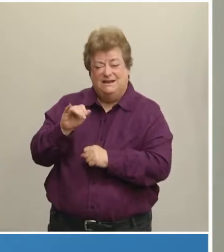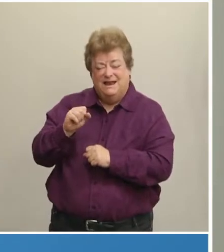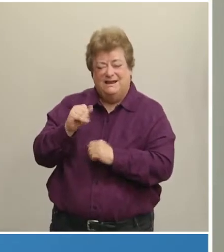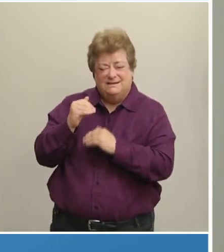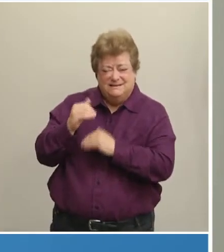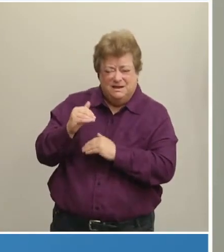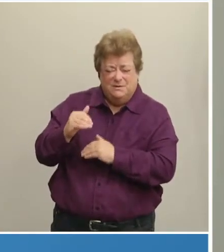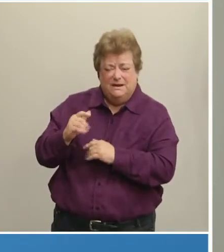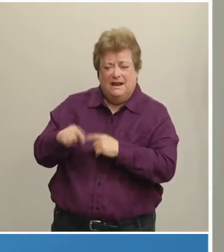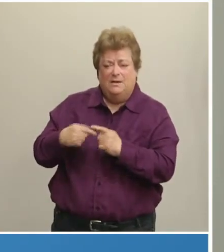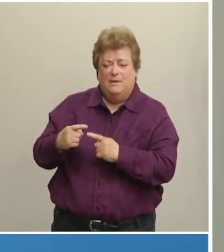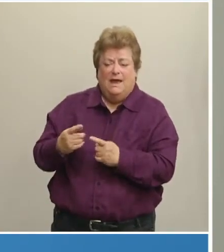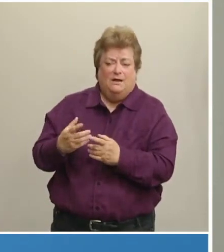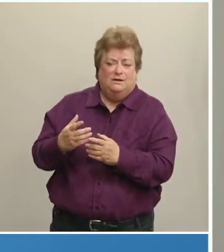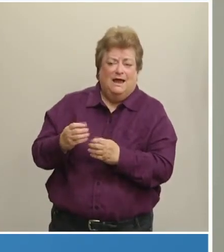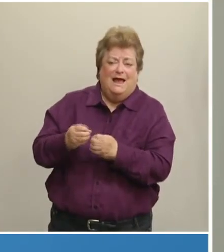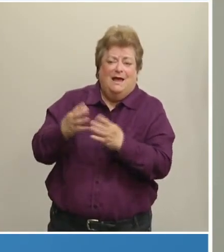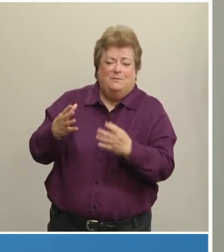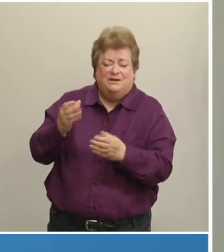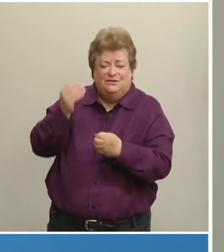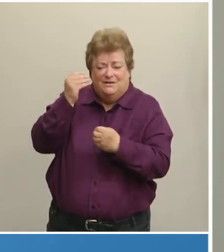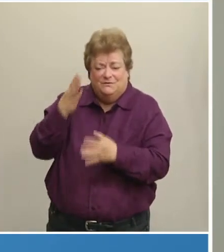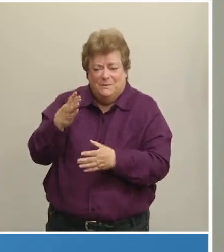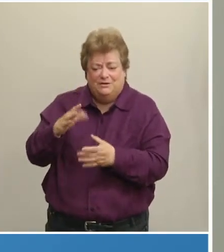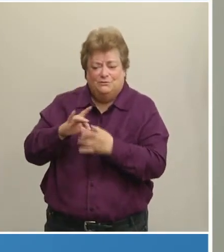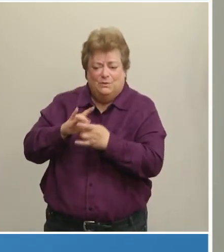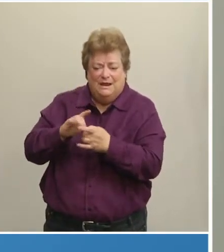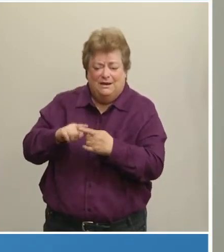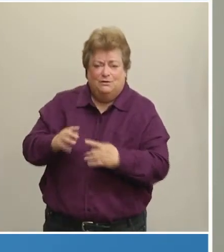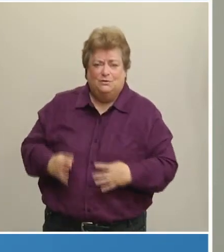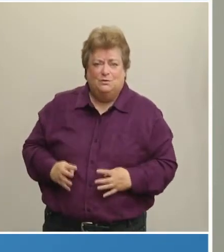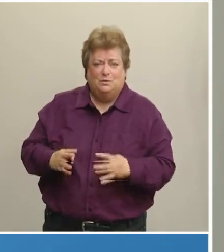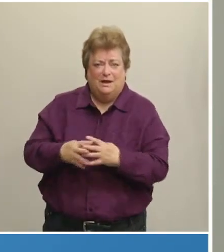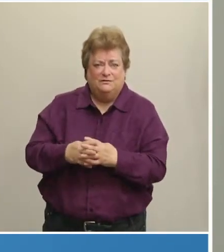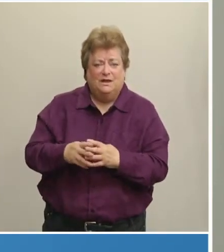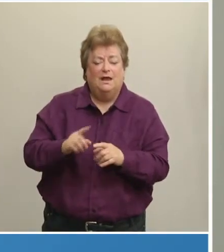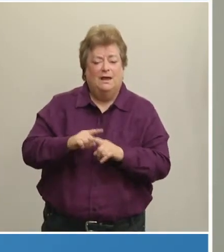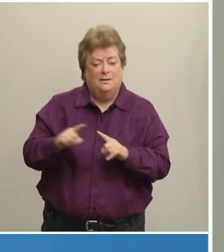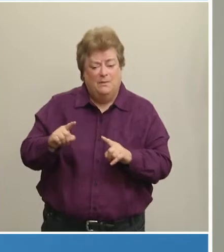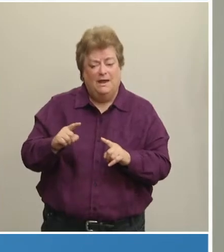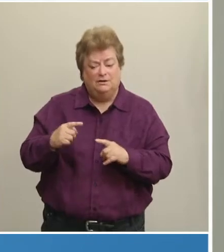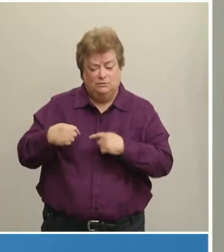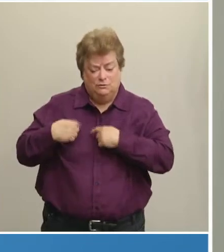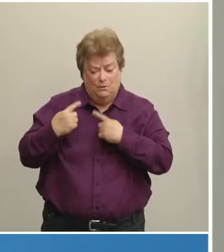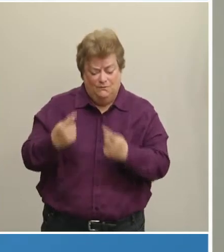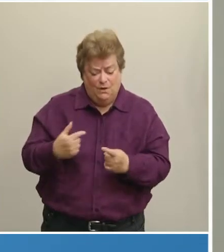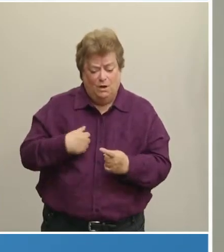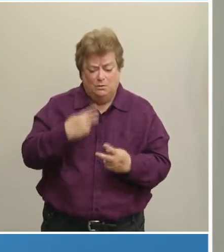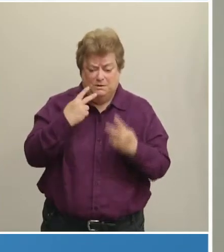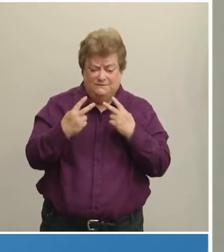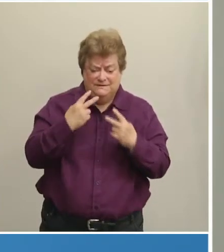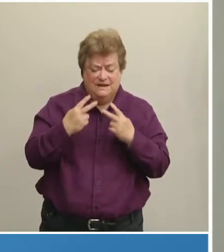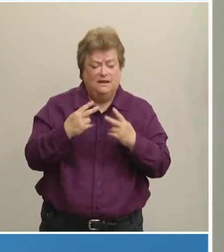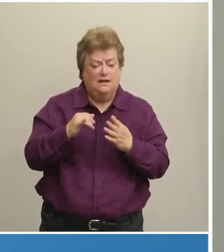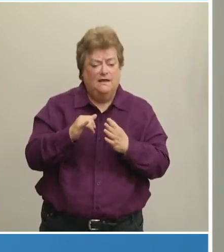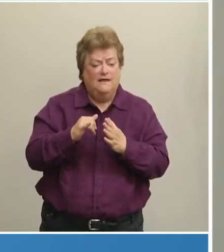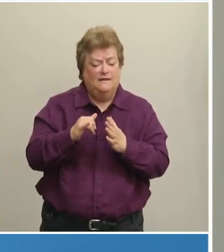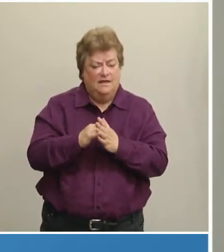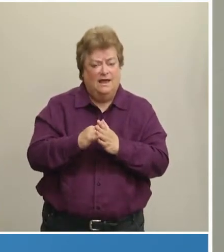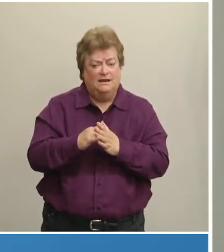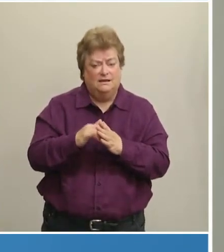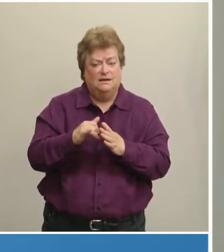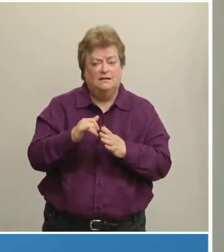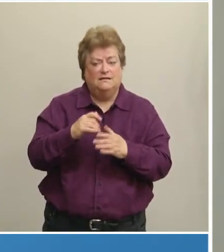vaccine use in pregnancy, all the information we've gathered so far show that it is safe and there haven't been any adverse